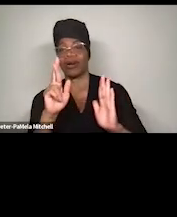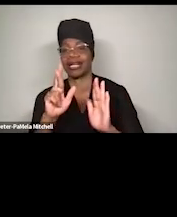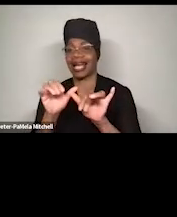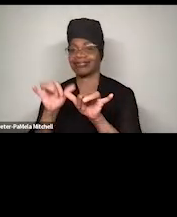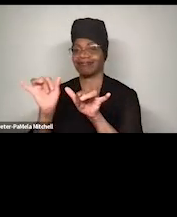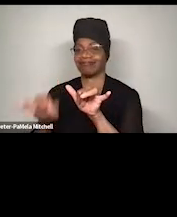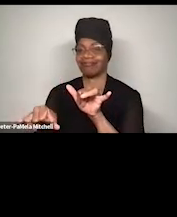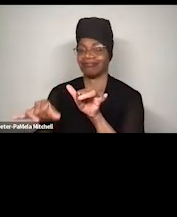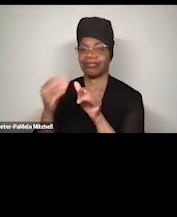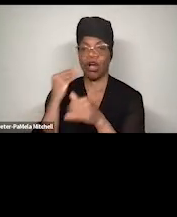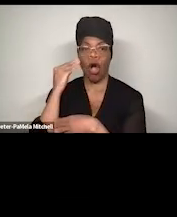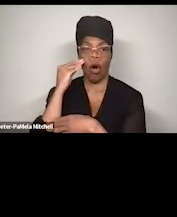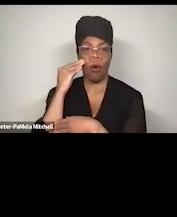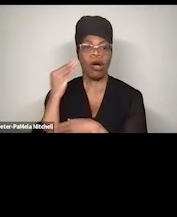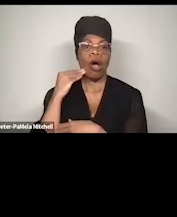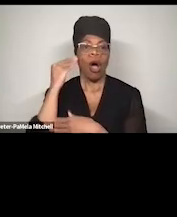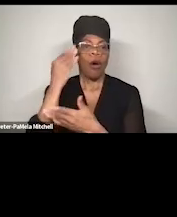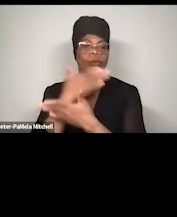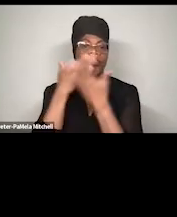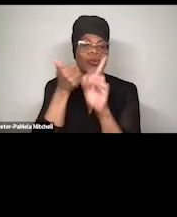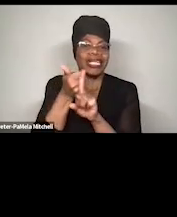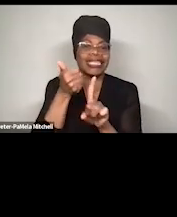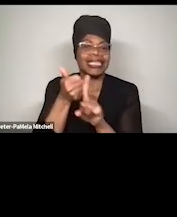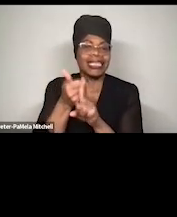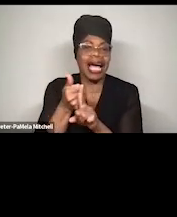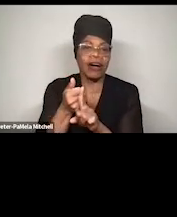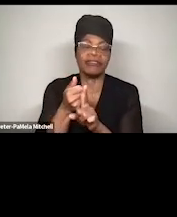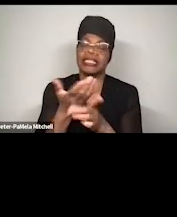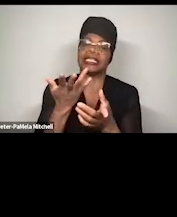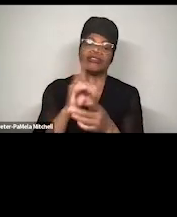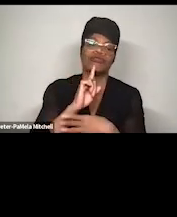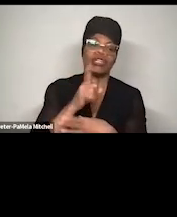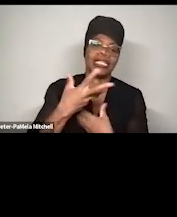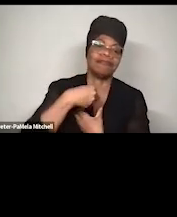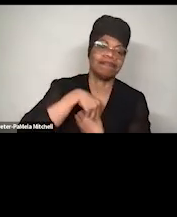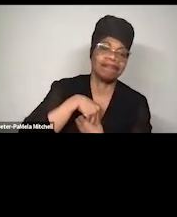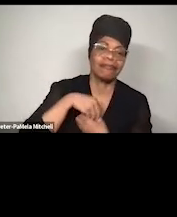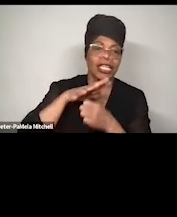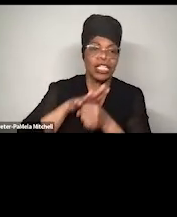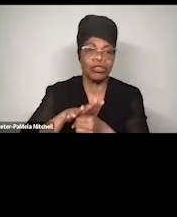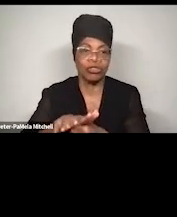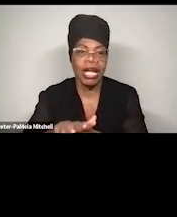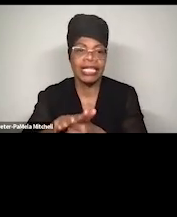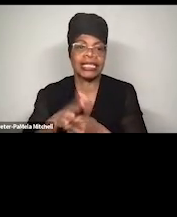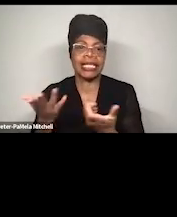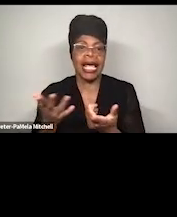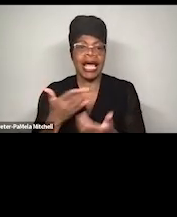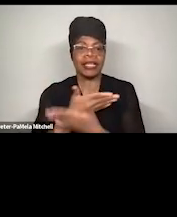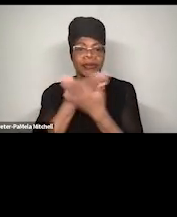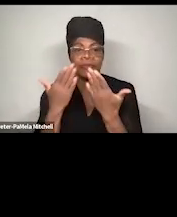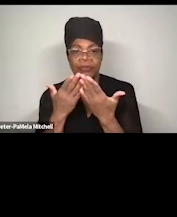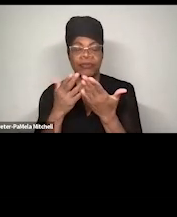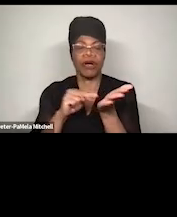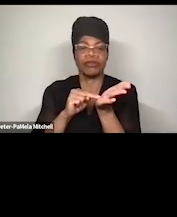Homelessness in and of itself is an inherently stressful and traumatic experience. It gets in the way of healthy sleep and nutrition. There's